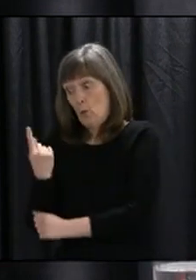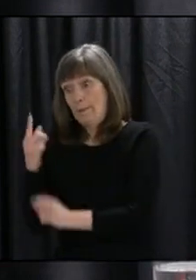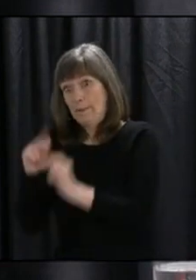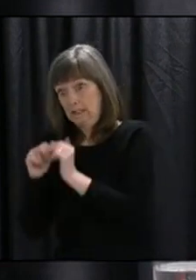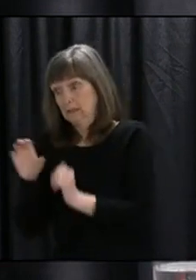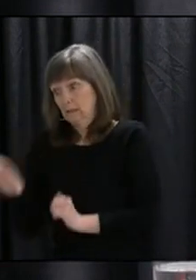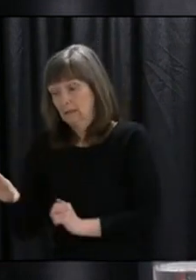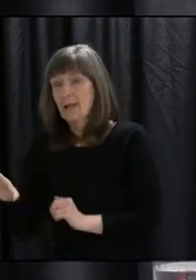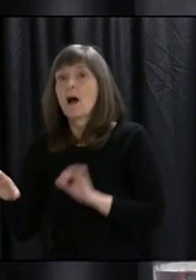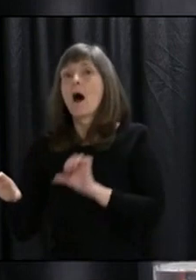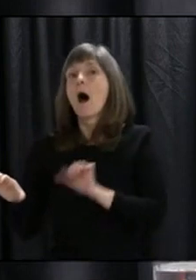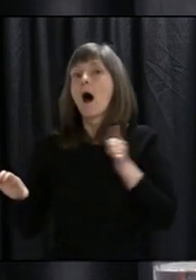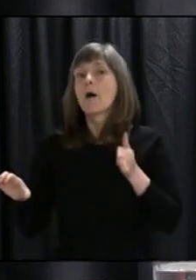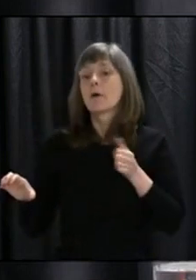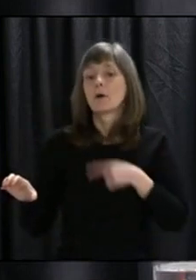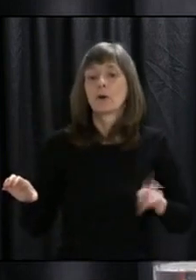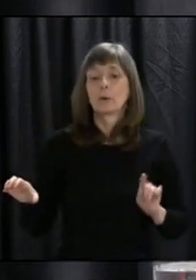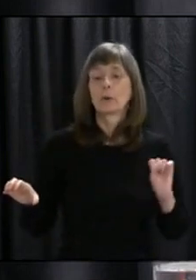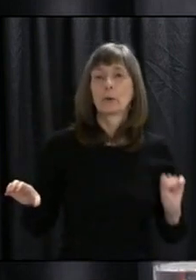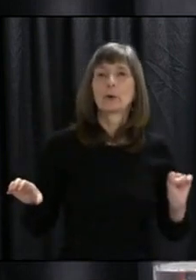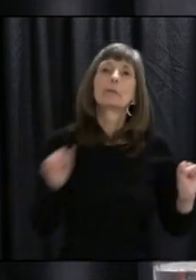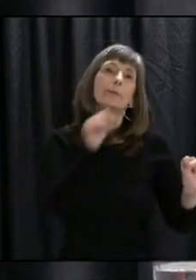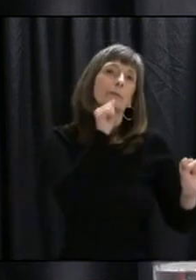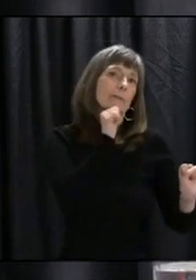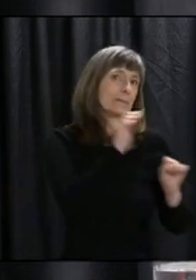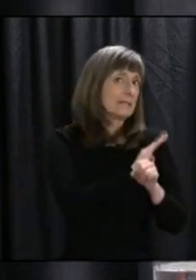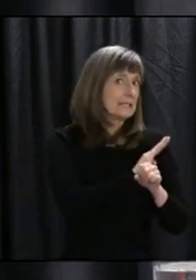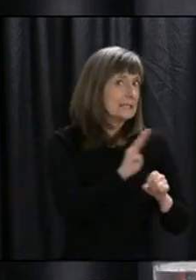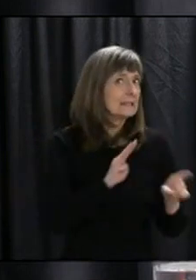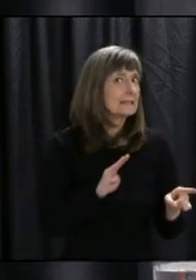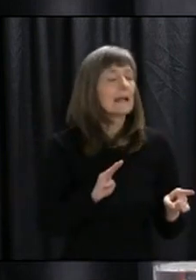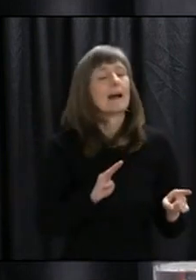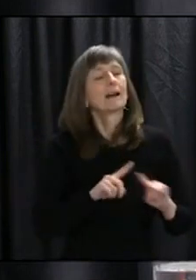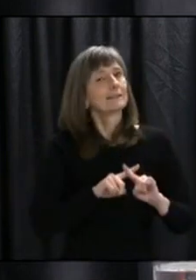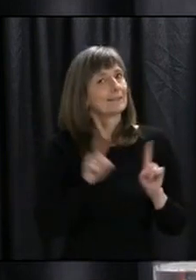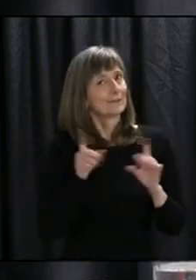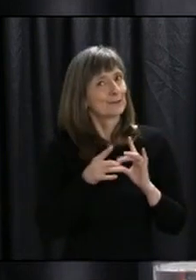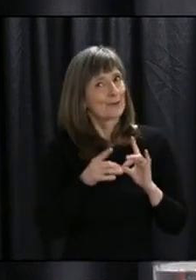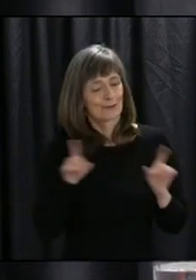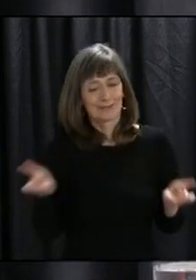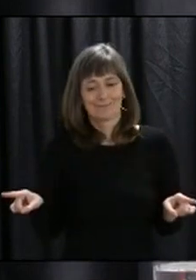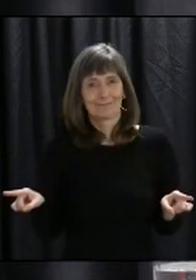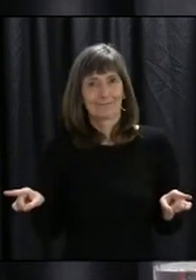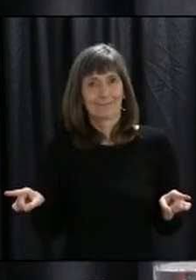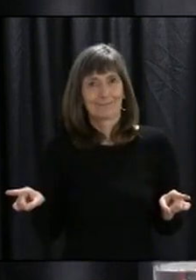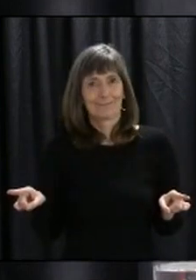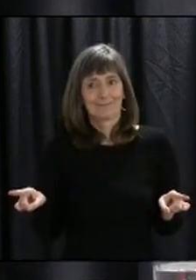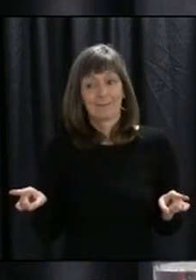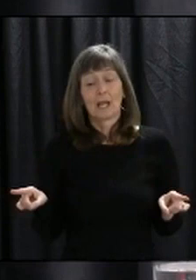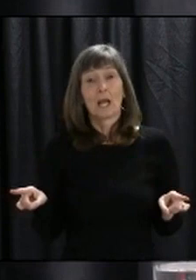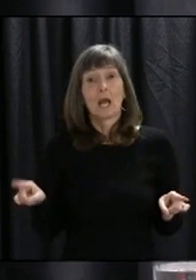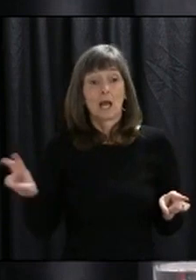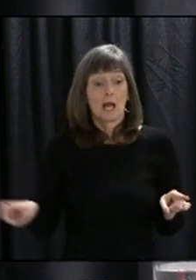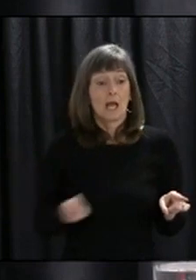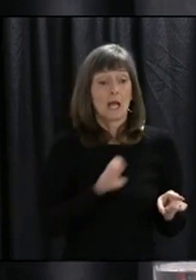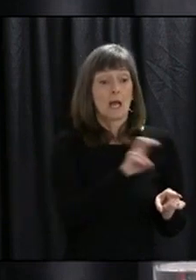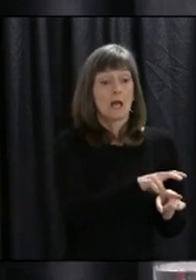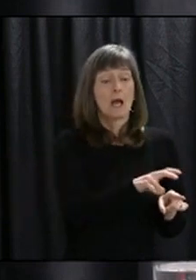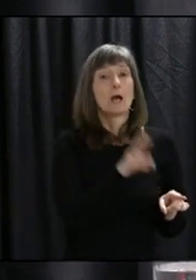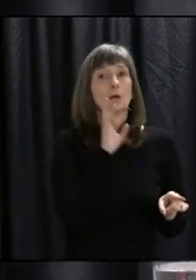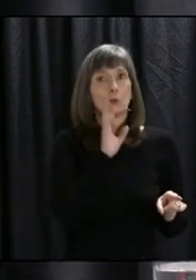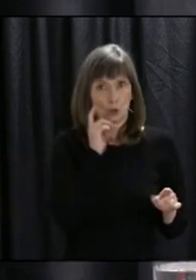a private business or a private healthcare operation, they are going to be identified and asked to pick a